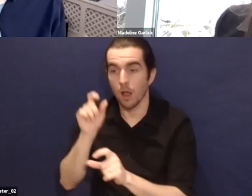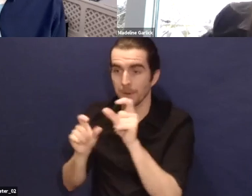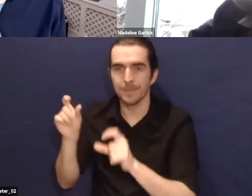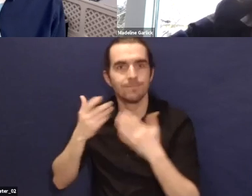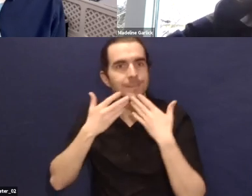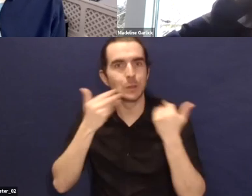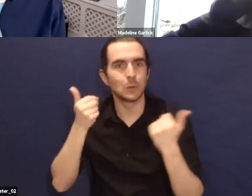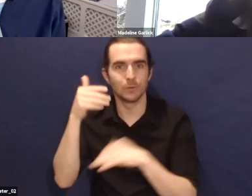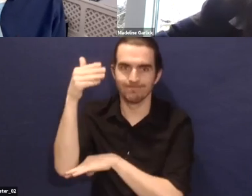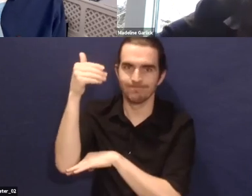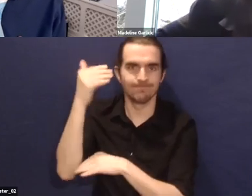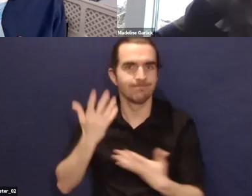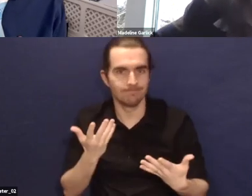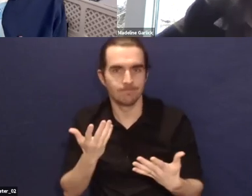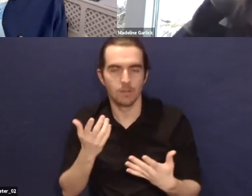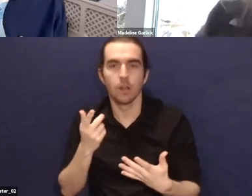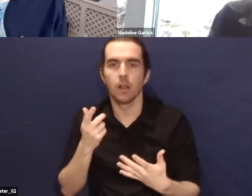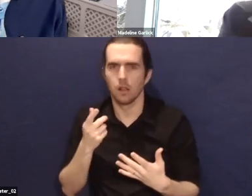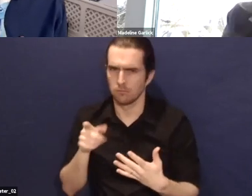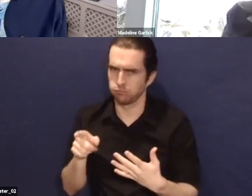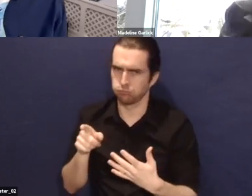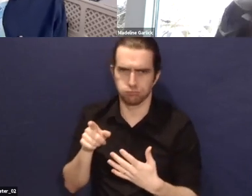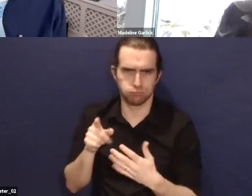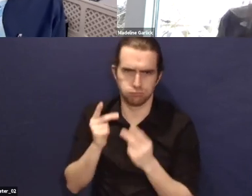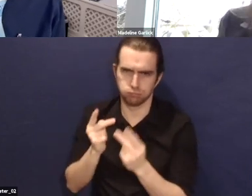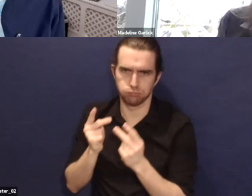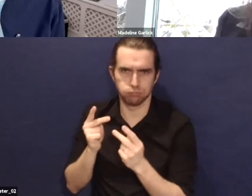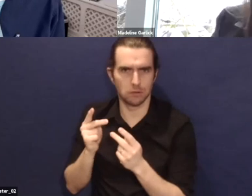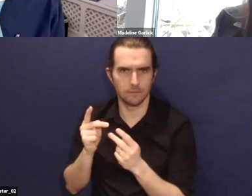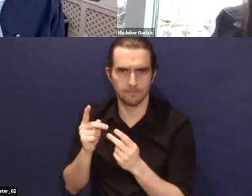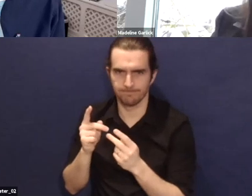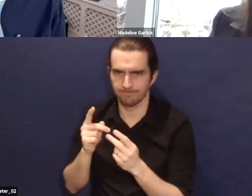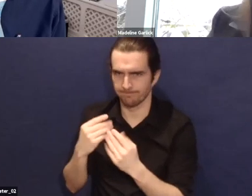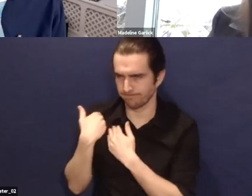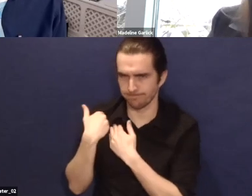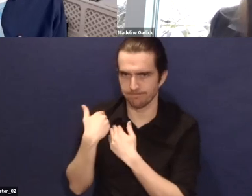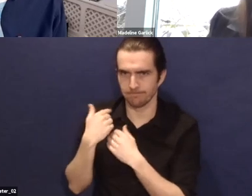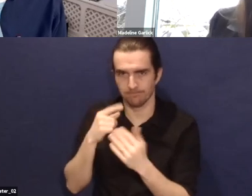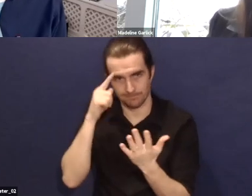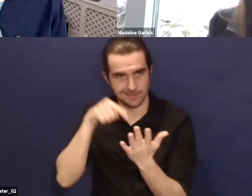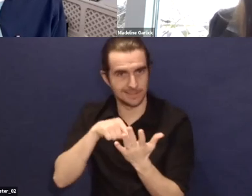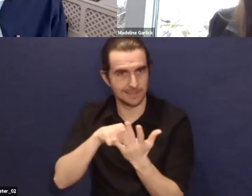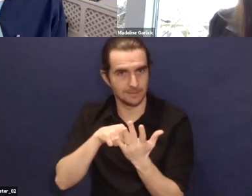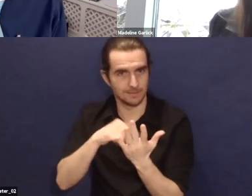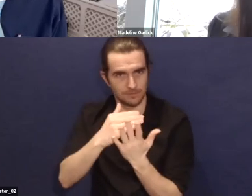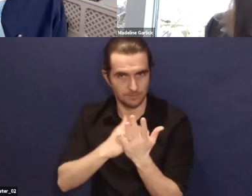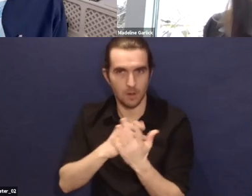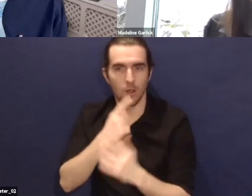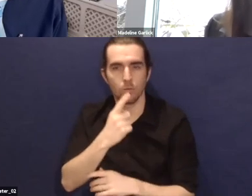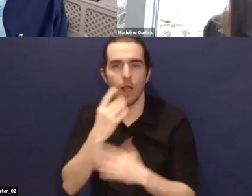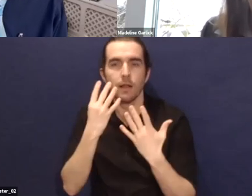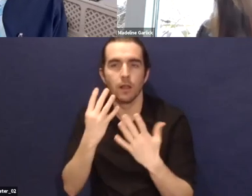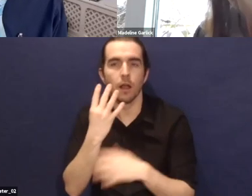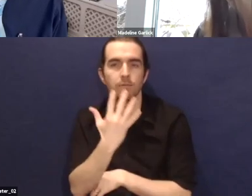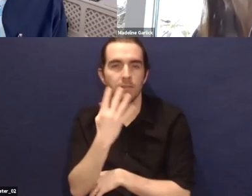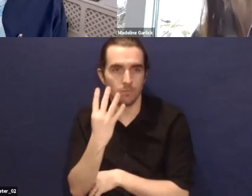address the problems of stateless people, bearing in mind that these are a group of people who, in many legal senses, are the most vulnerable of all. We don't